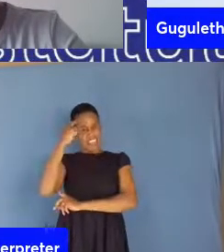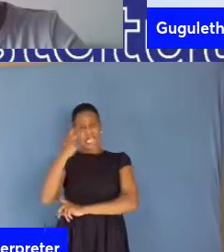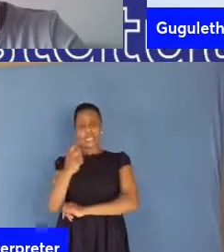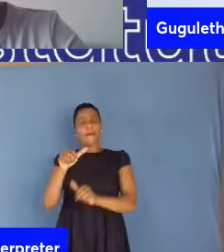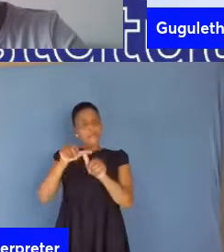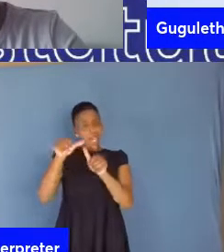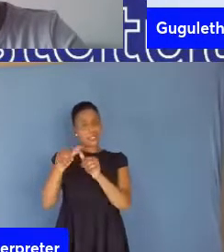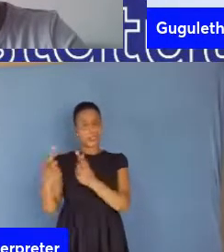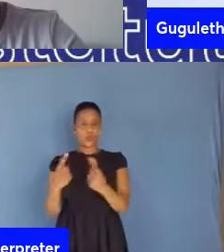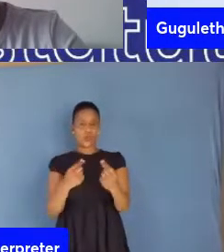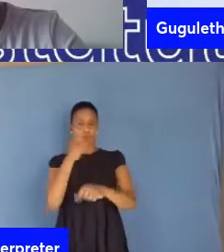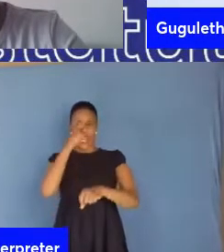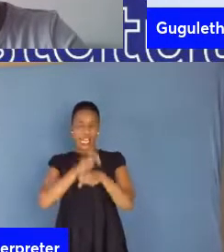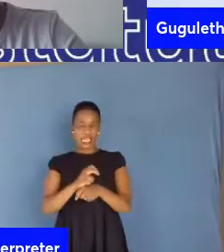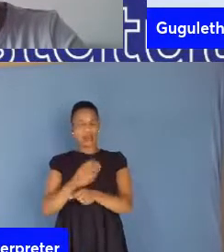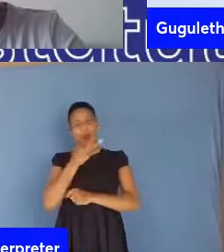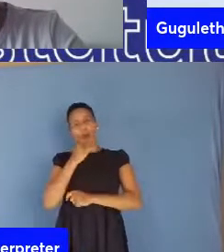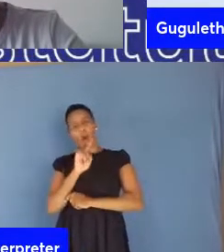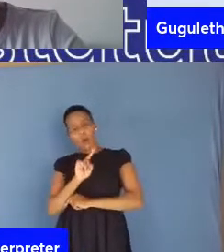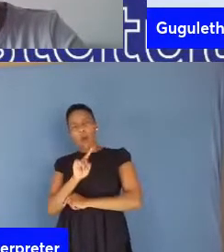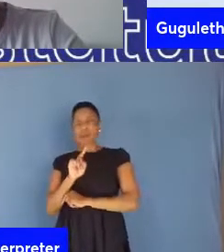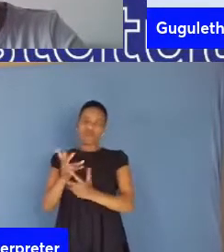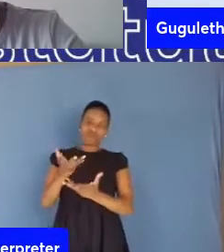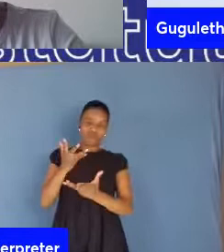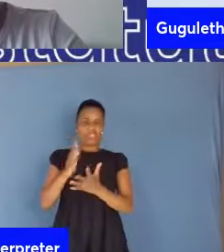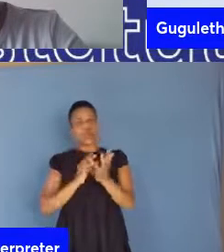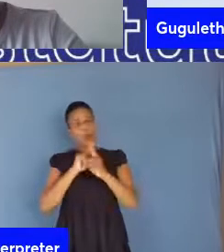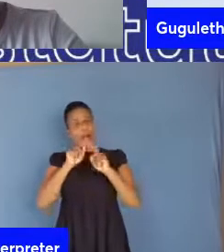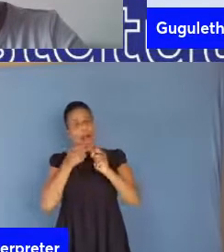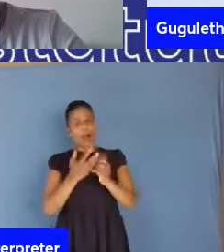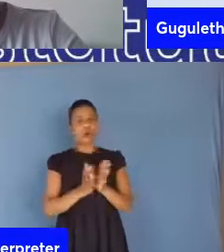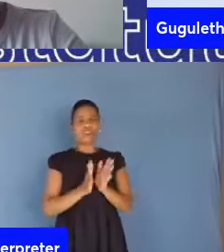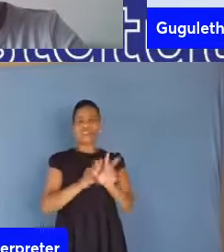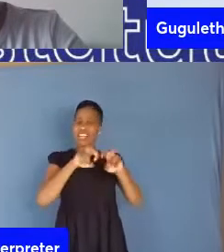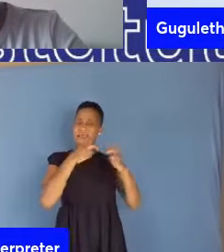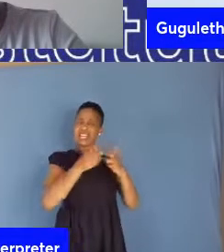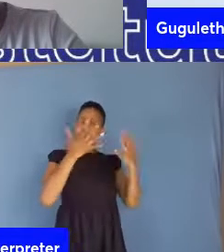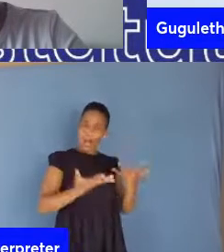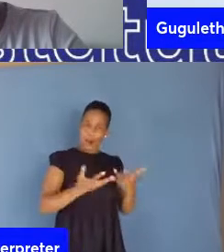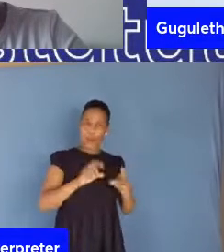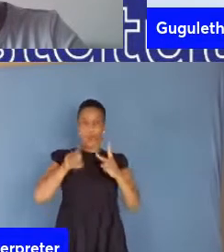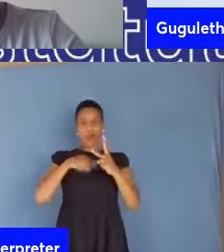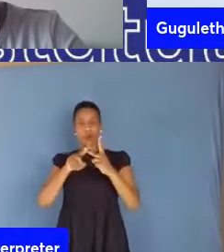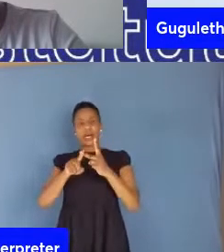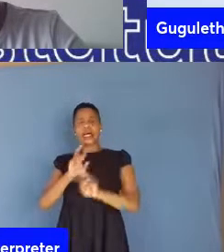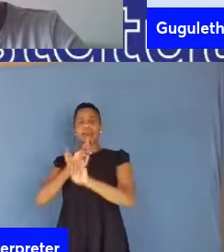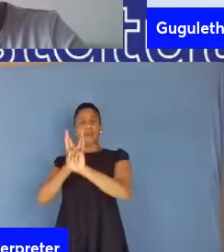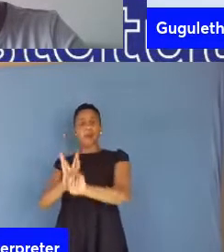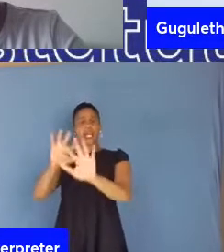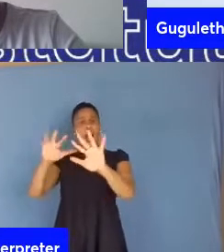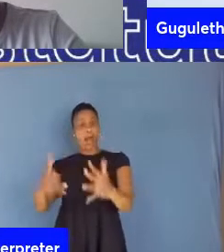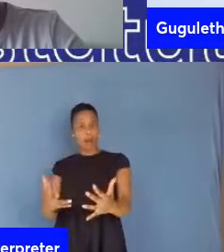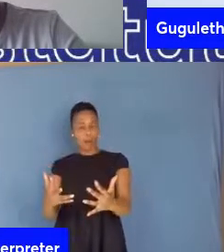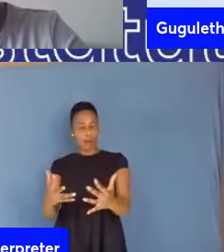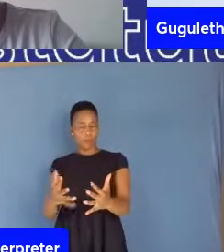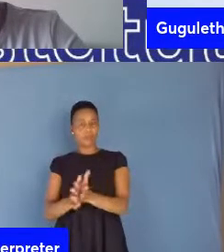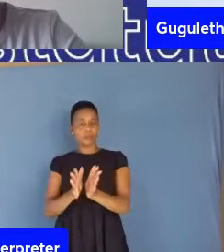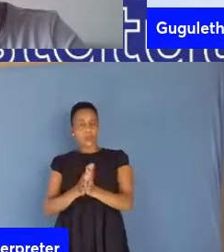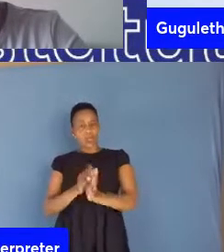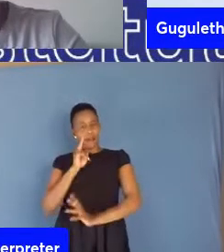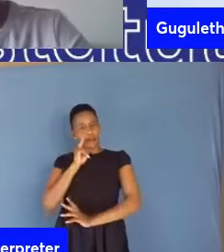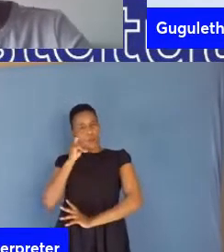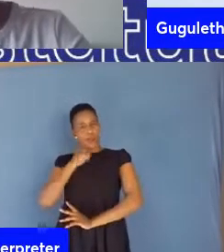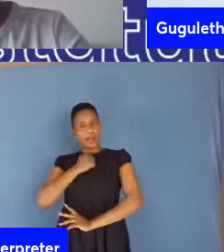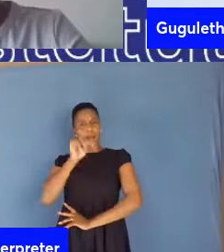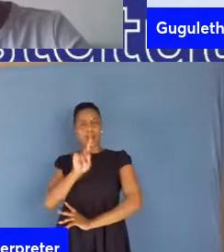terms of how we talk about it. We need to do better in terms of how we report it. And my view is that there is no